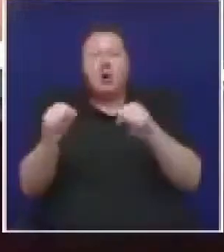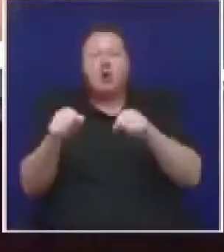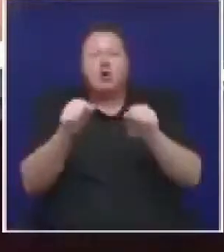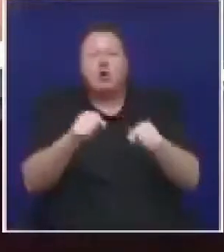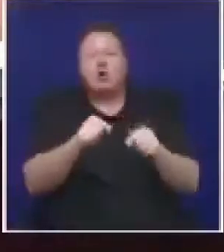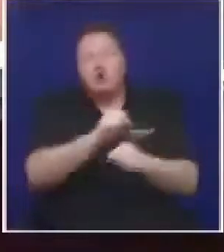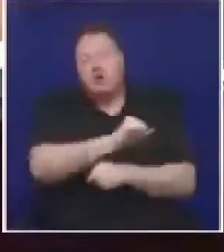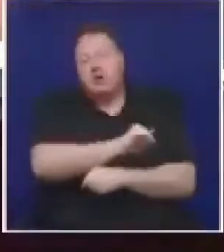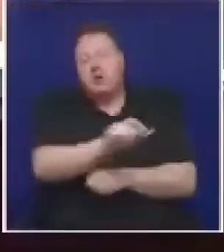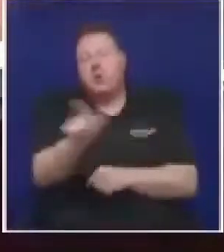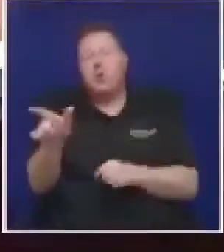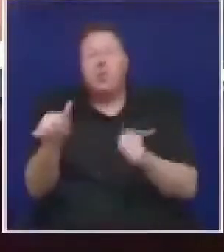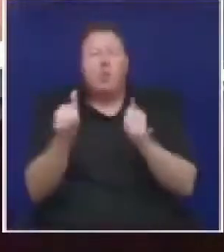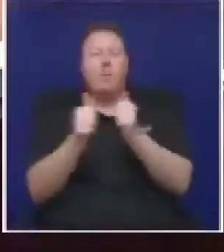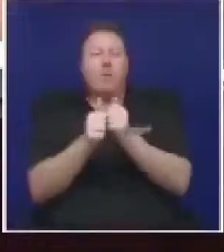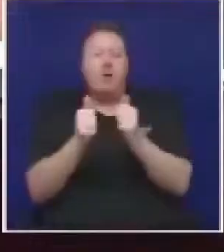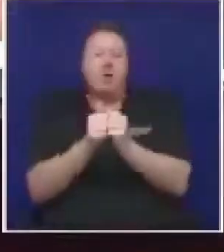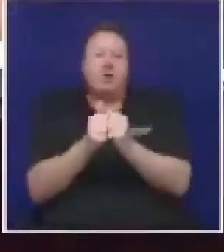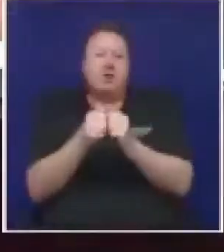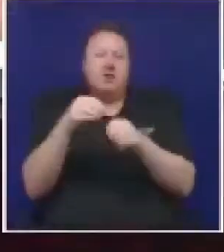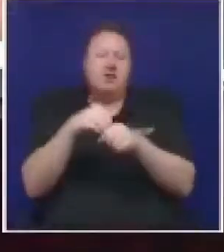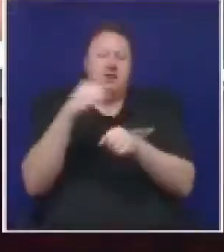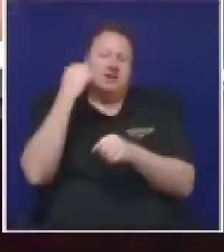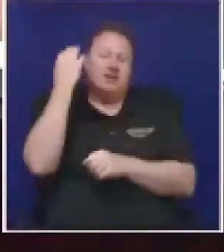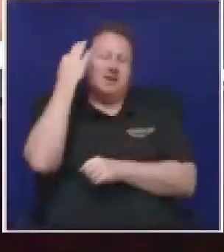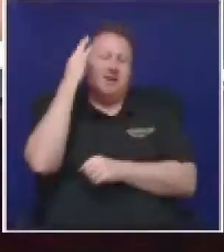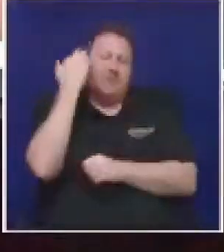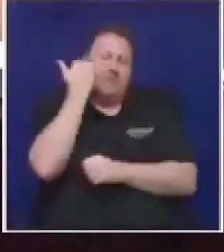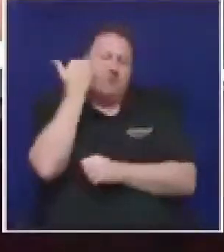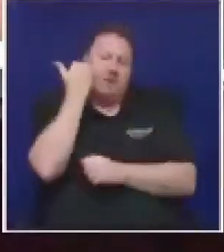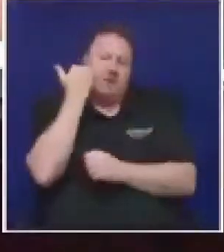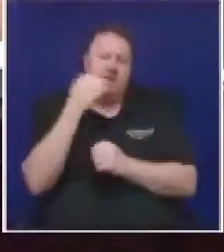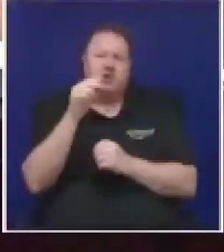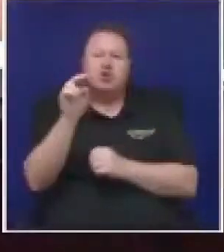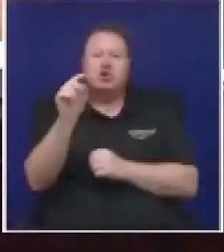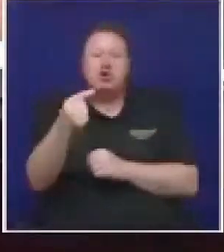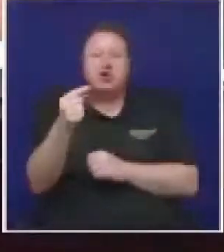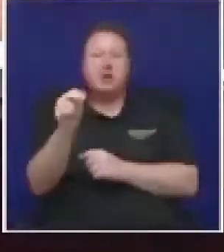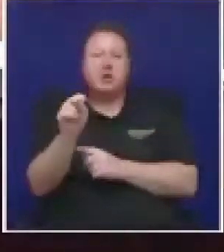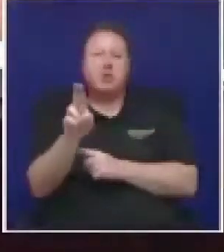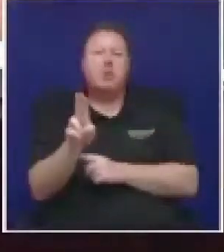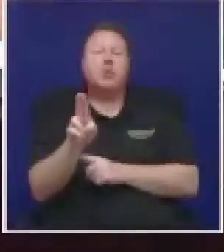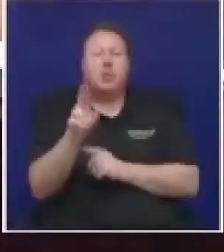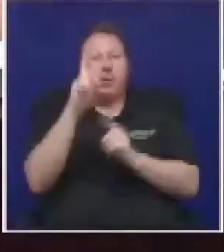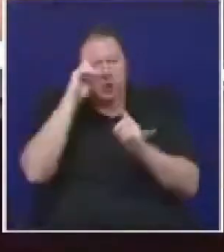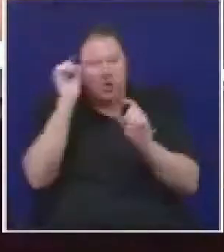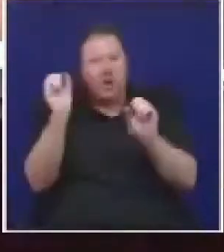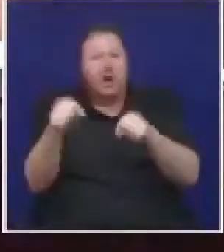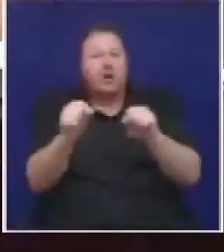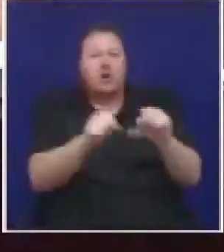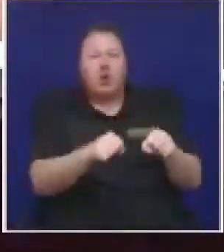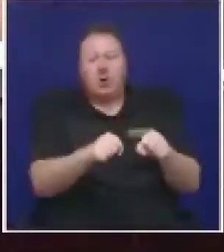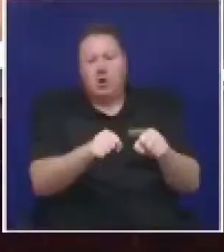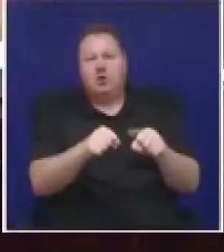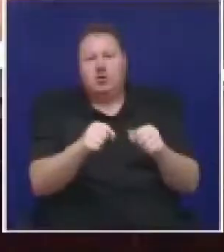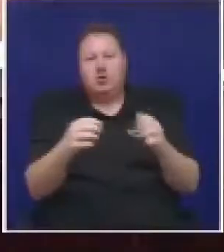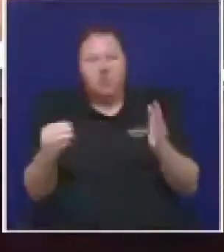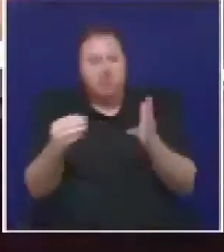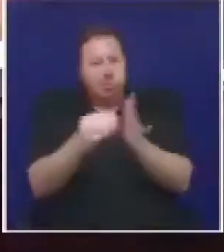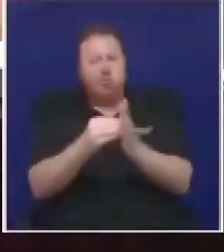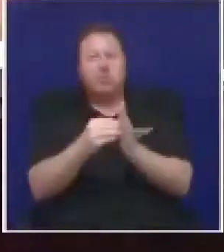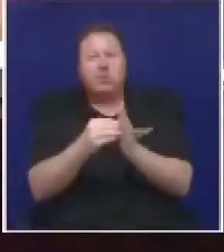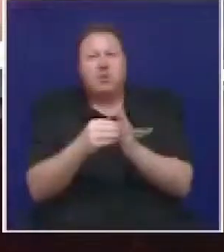by all partners in government. The GNU acknowledges and adheres to